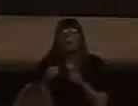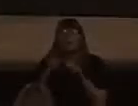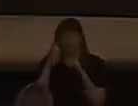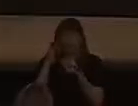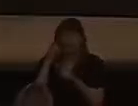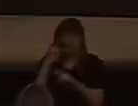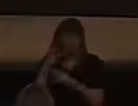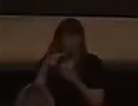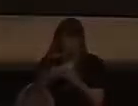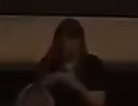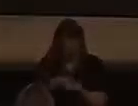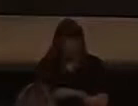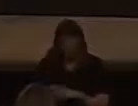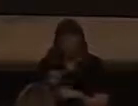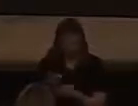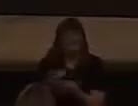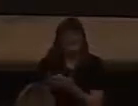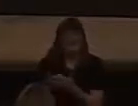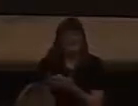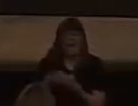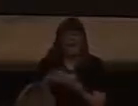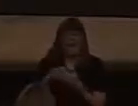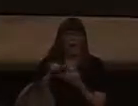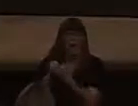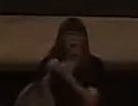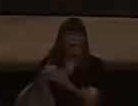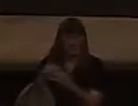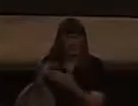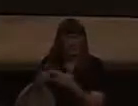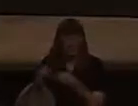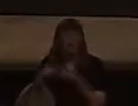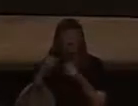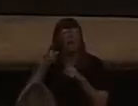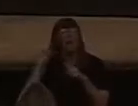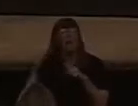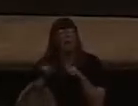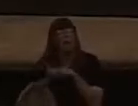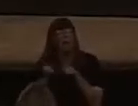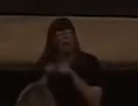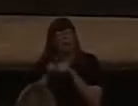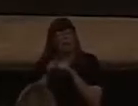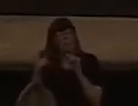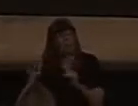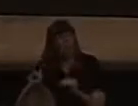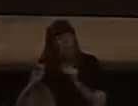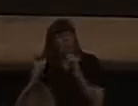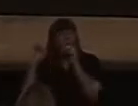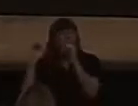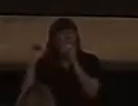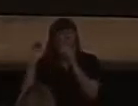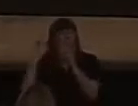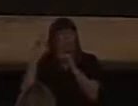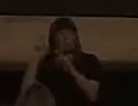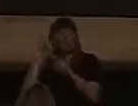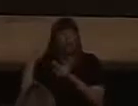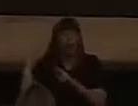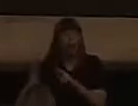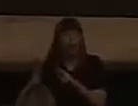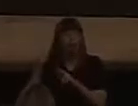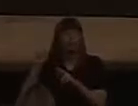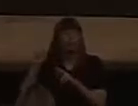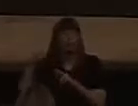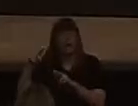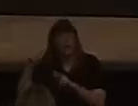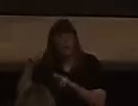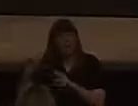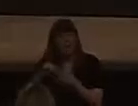not only is this an anti-bullying campaign, this is also a campaign that heightens respect for all types of, in